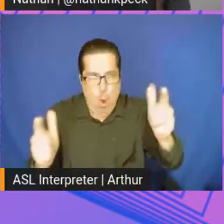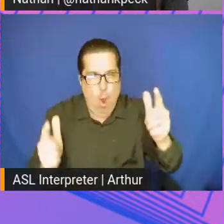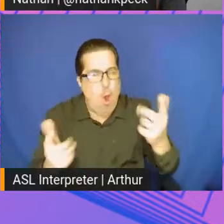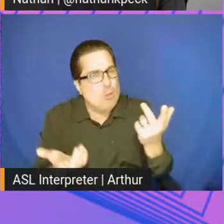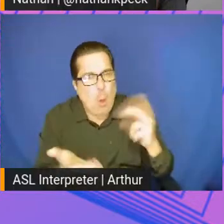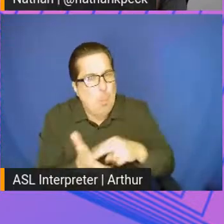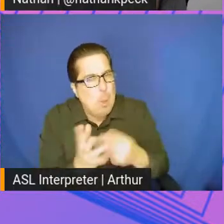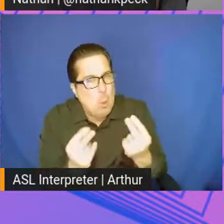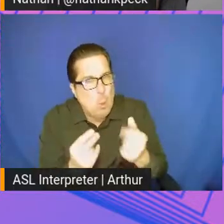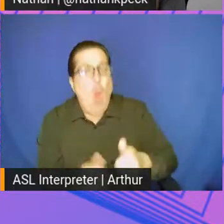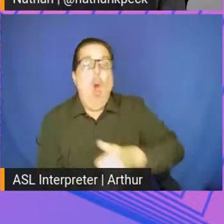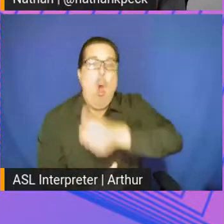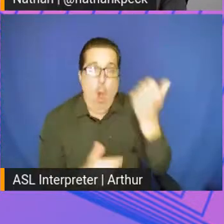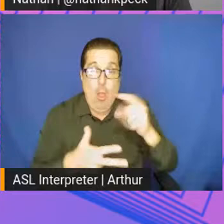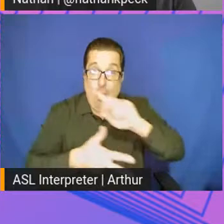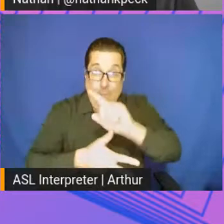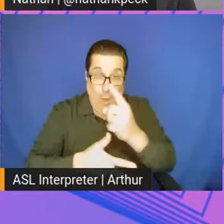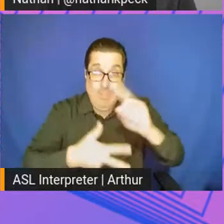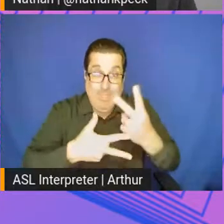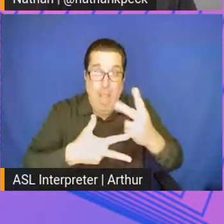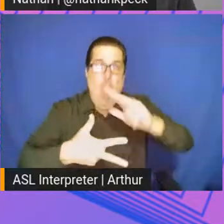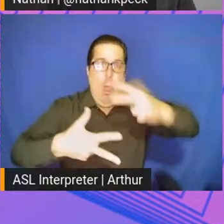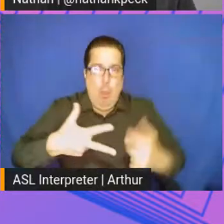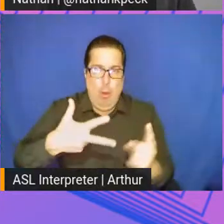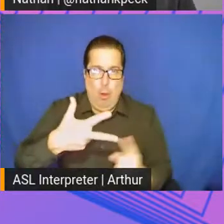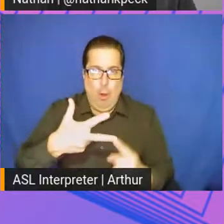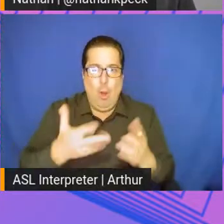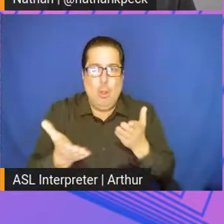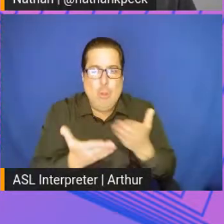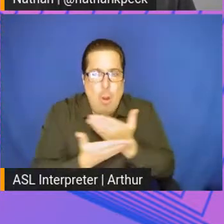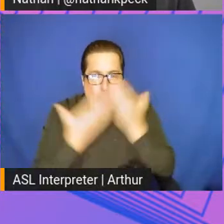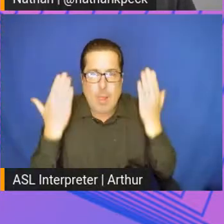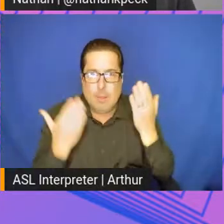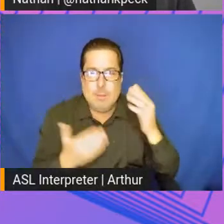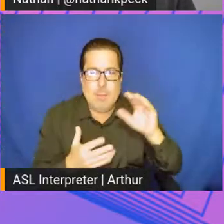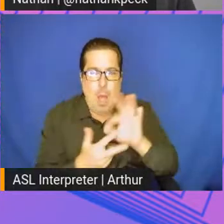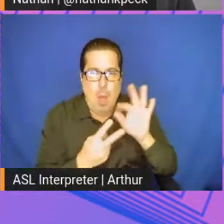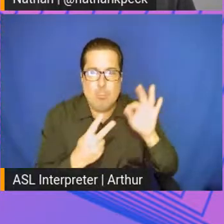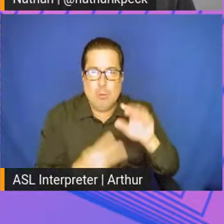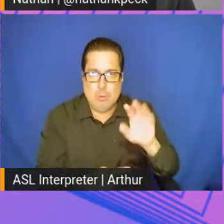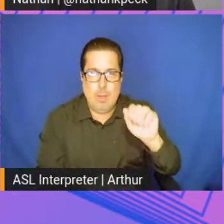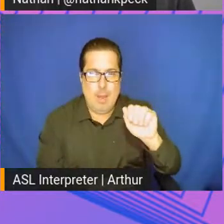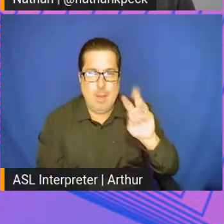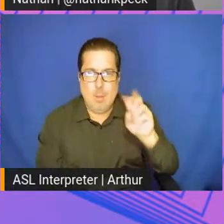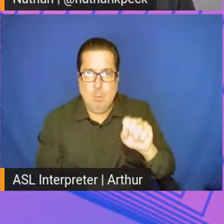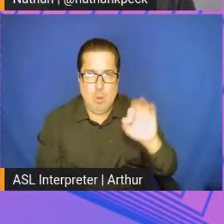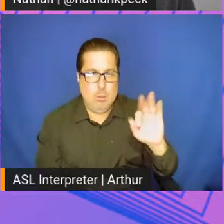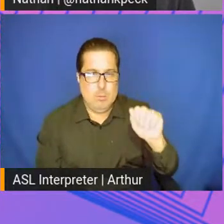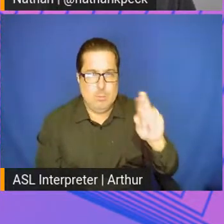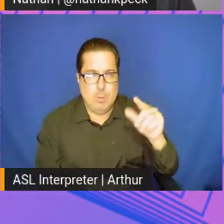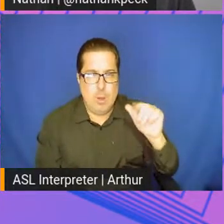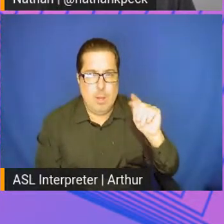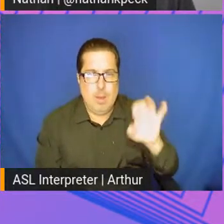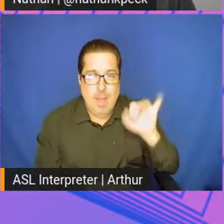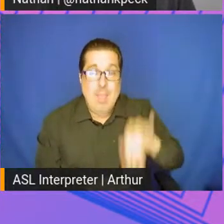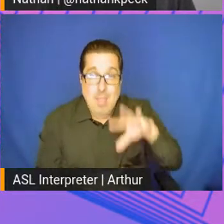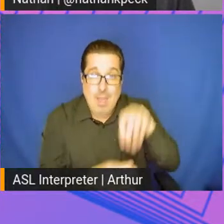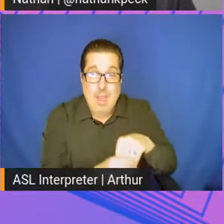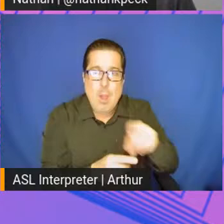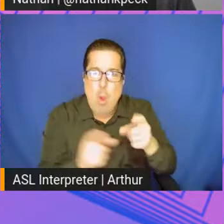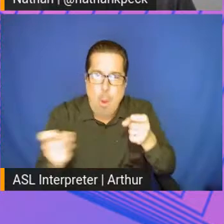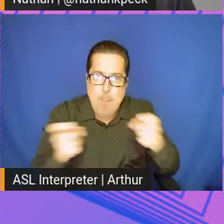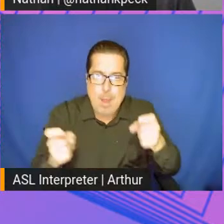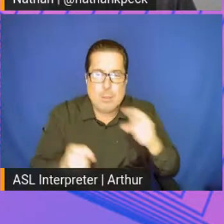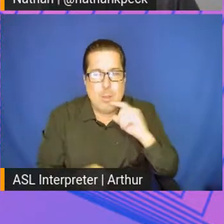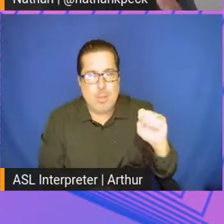third serverless option. And with this serverless option, you once again get a serverless container, but this time you're managing the scaling